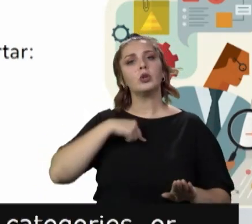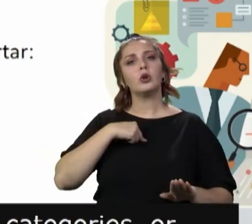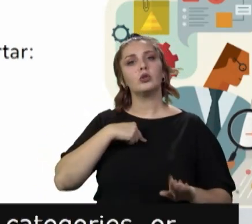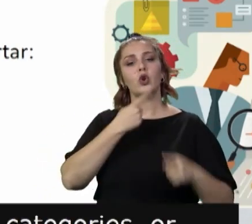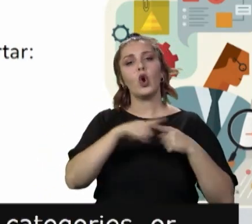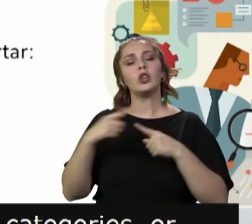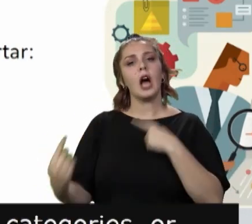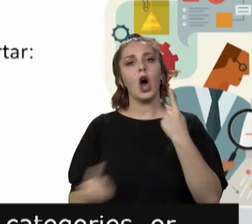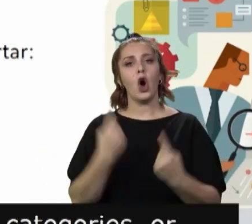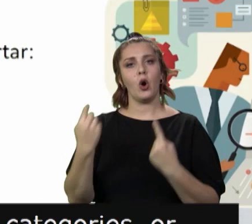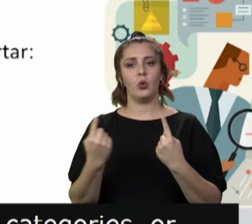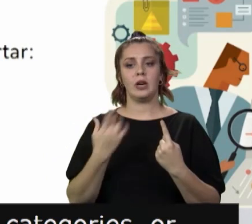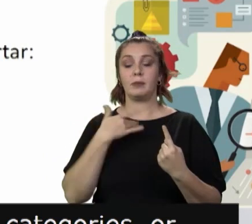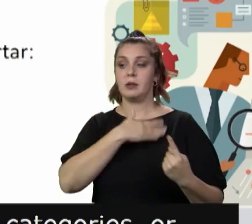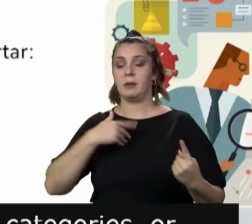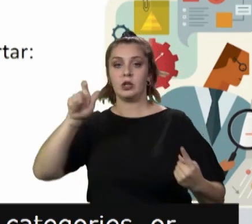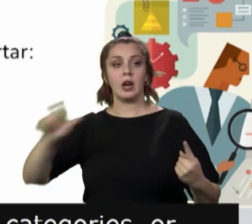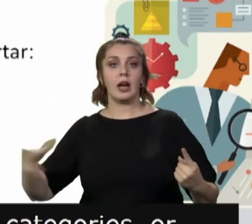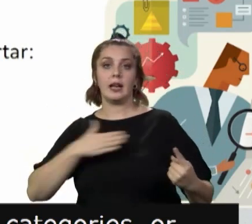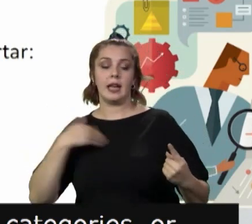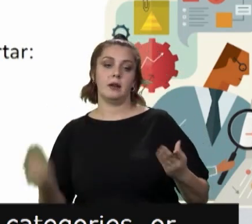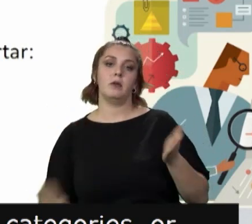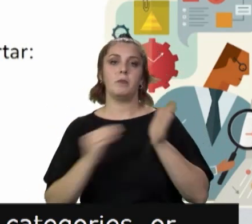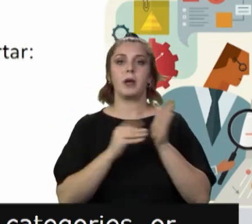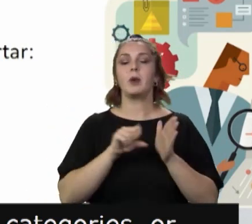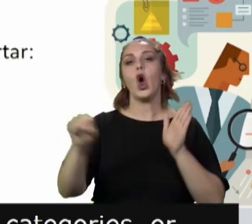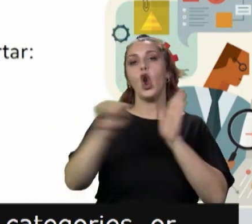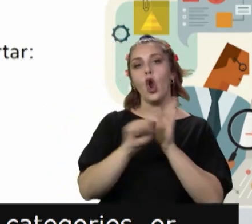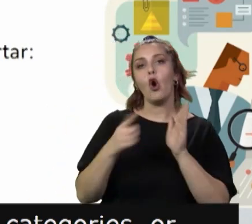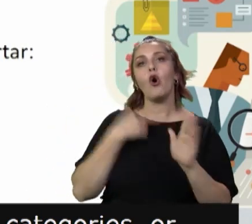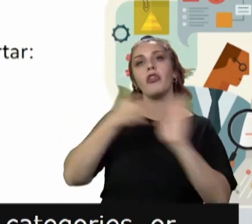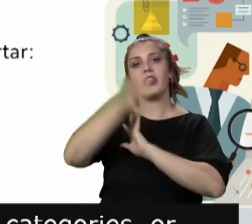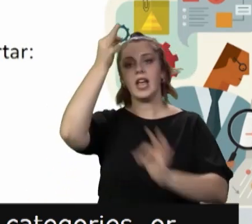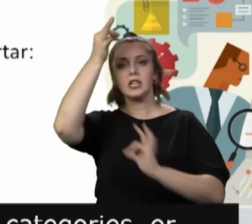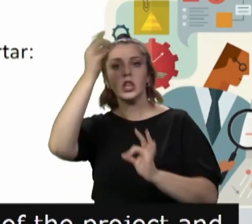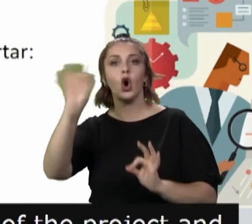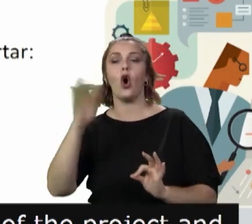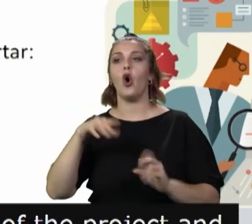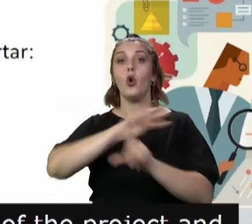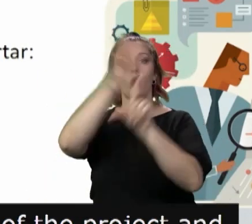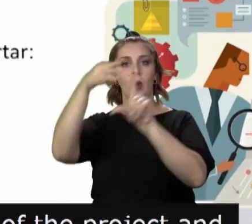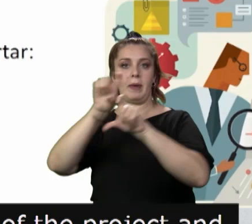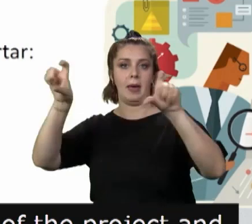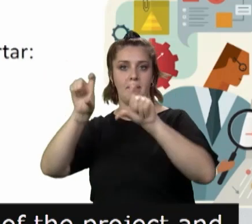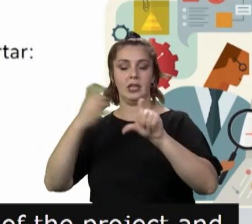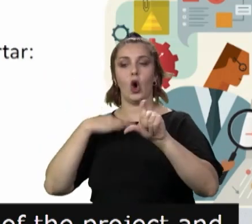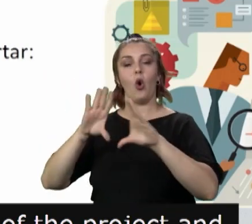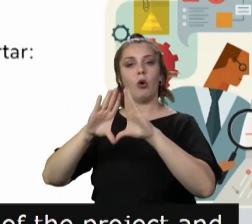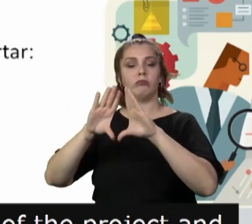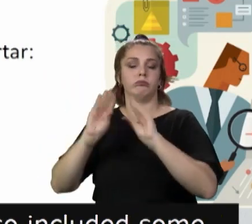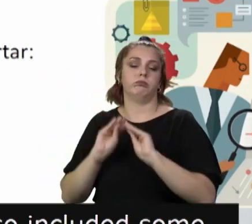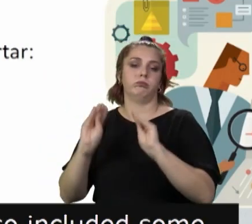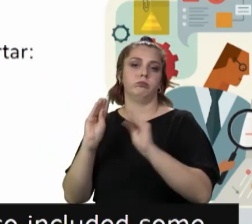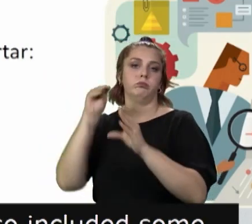URL website of the project and are accepting the terms and conditions. We have also included some additional fields that can be filled out, such